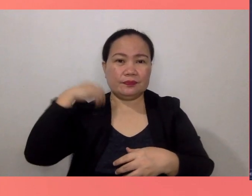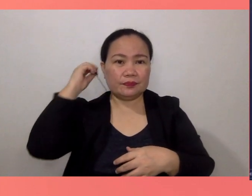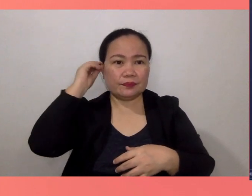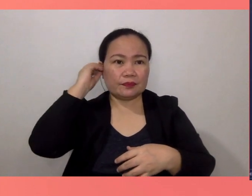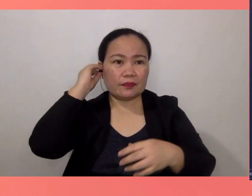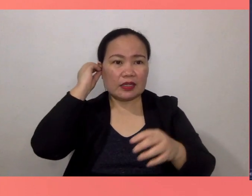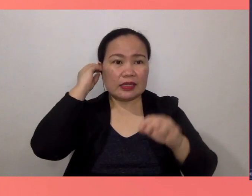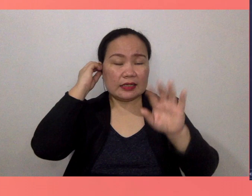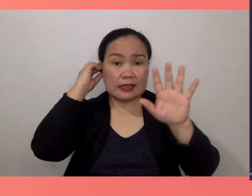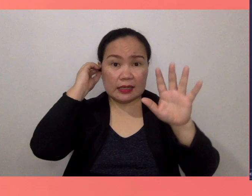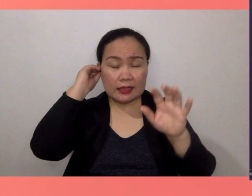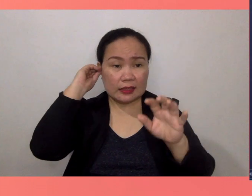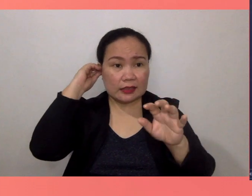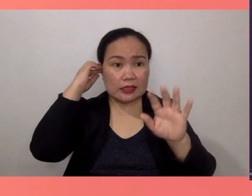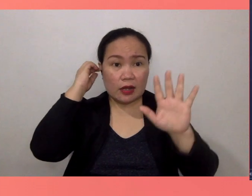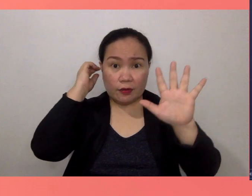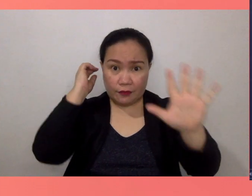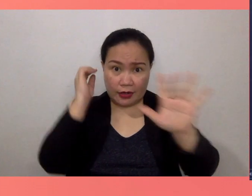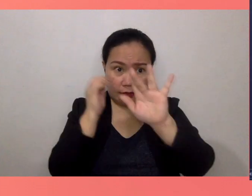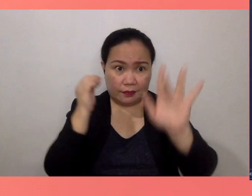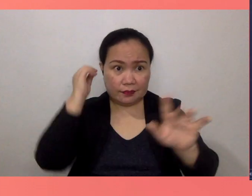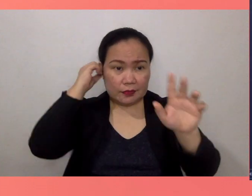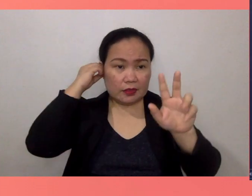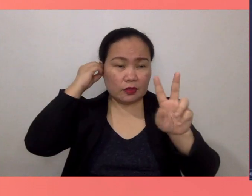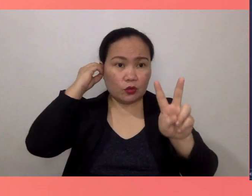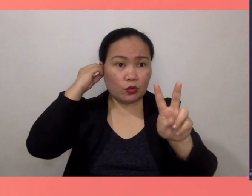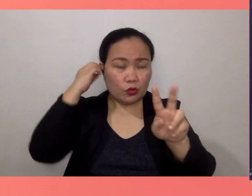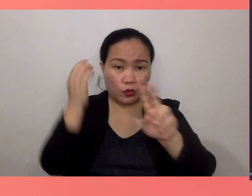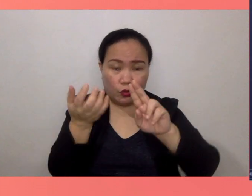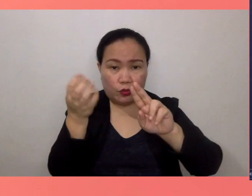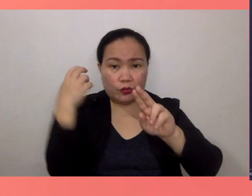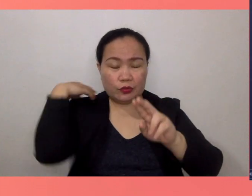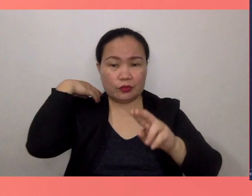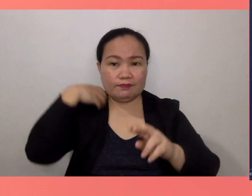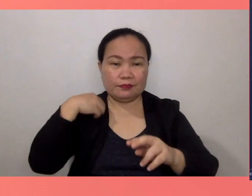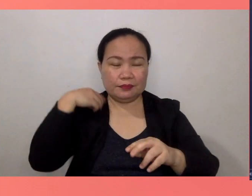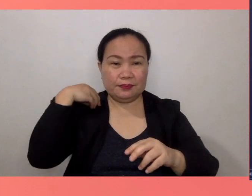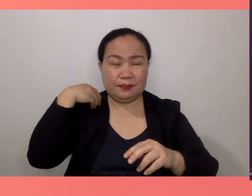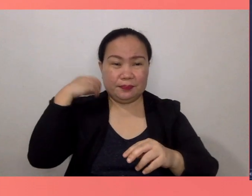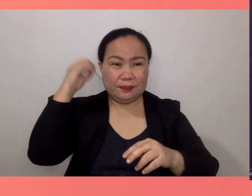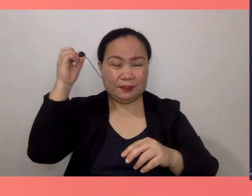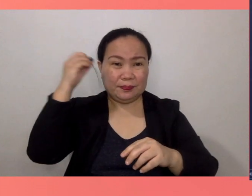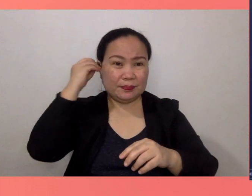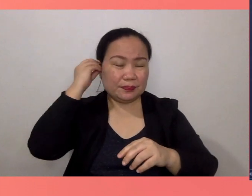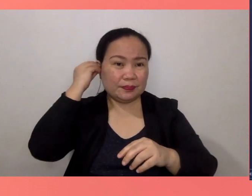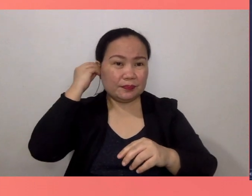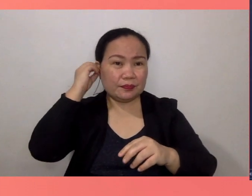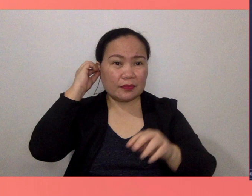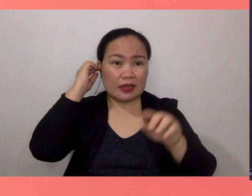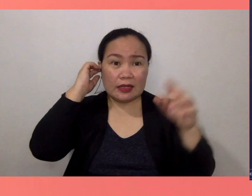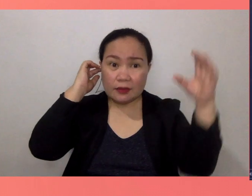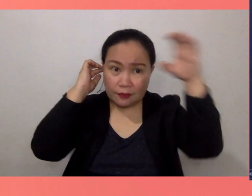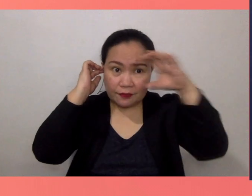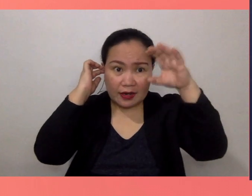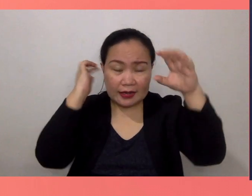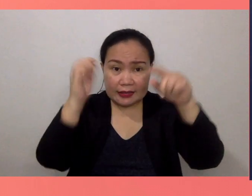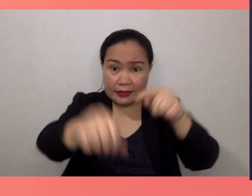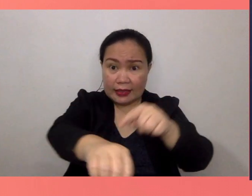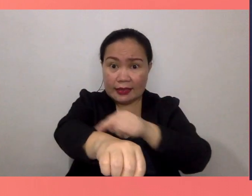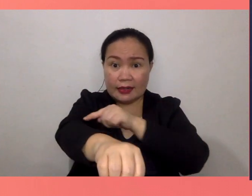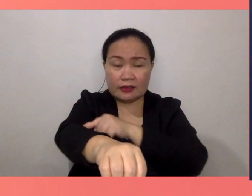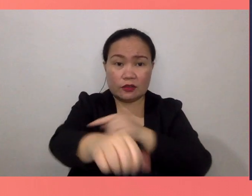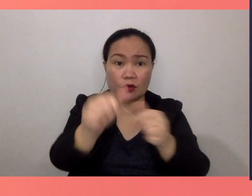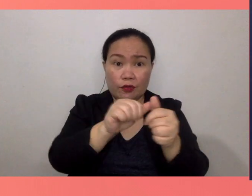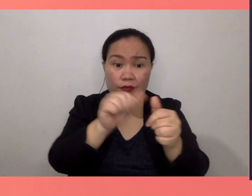no? That is c squared or a squared plus b squared is equal to c squared. Then after nyan,